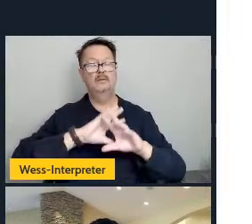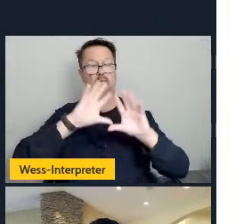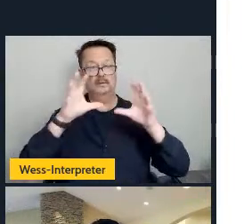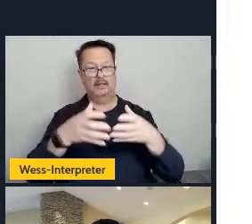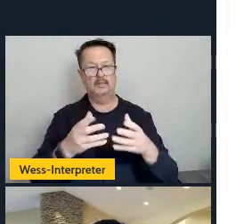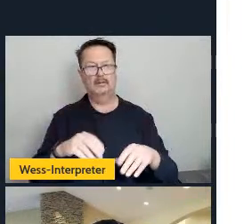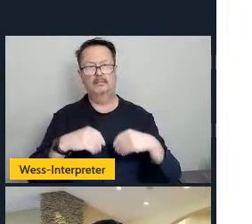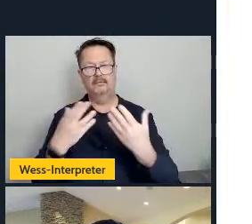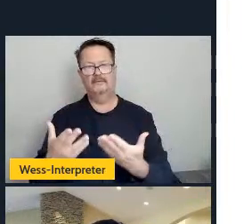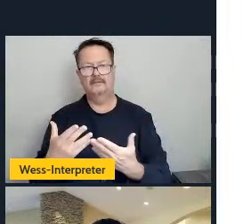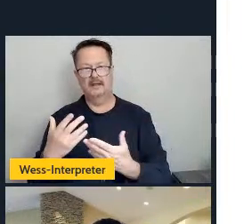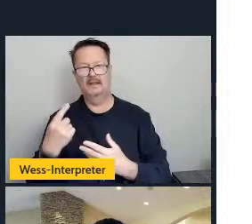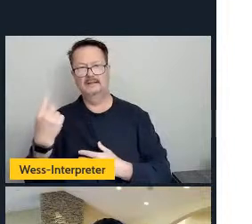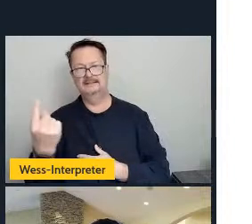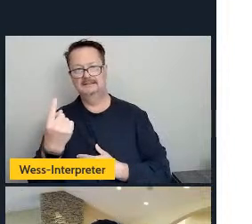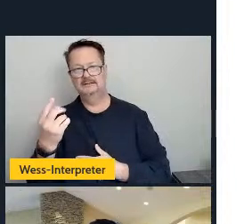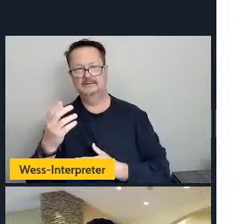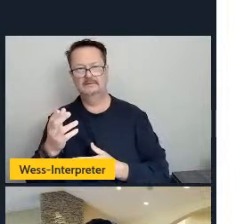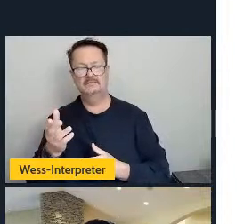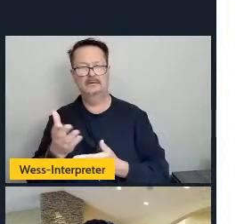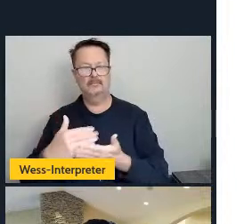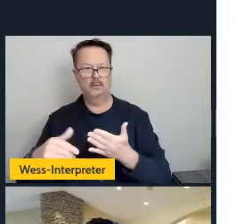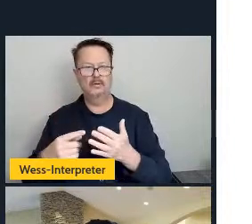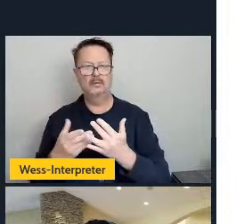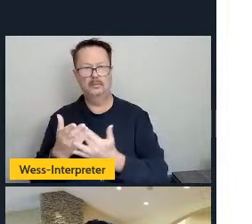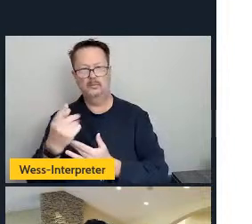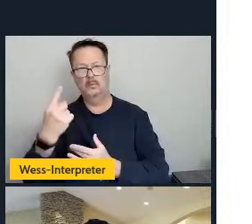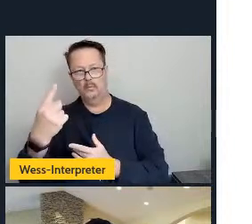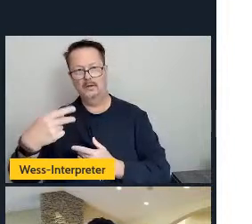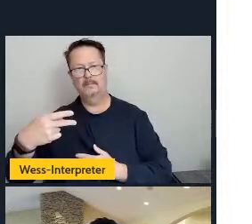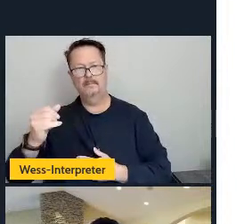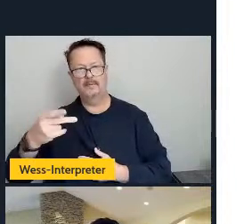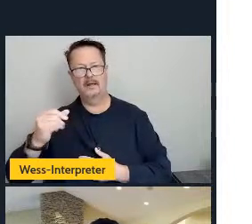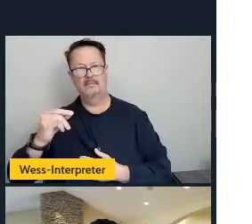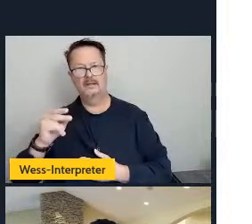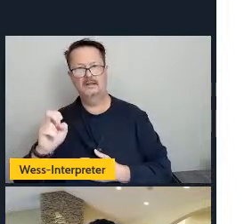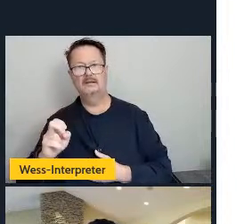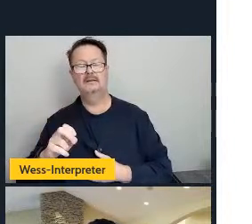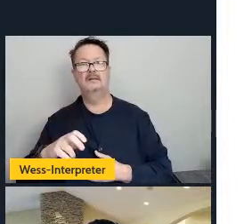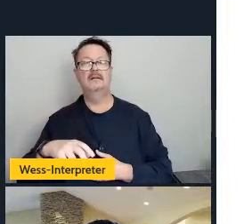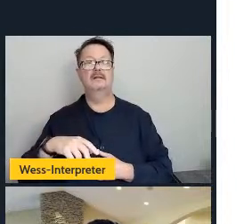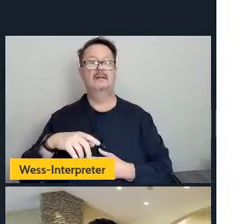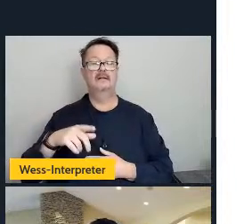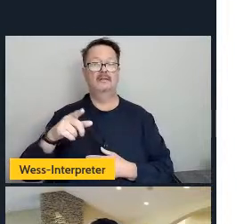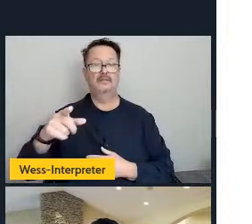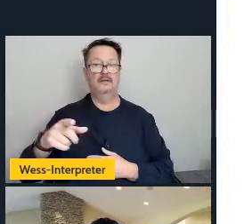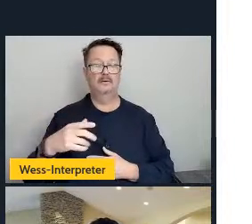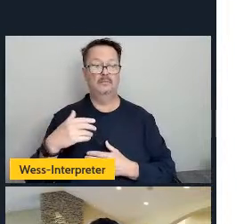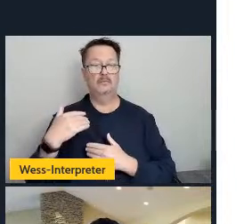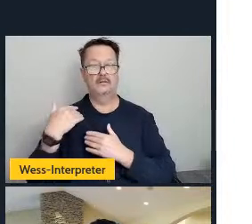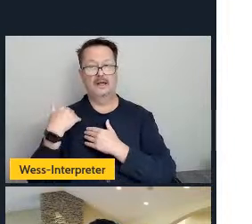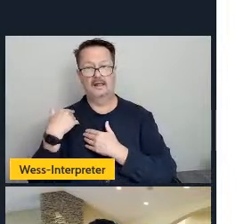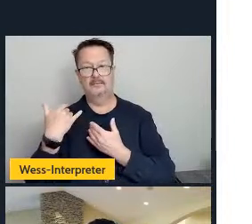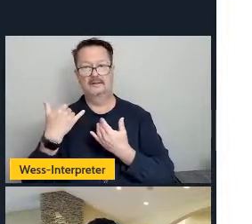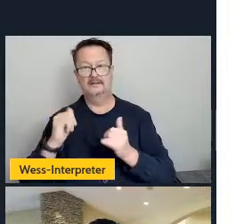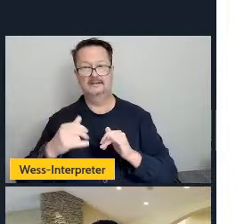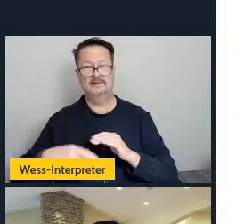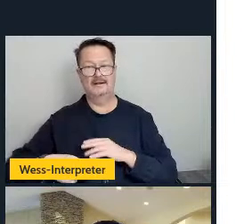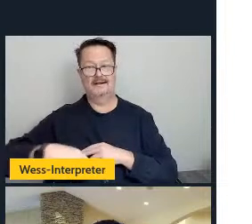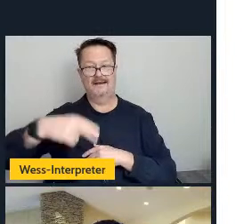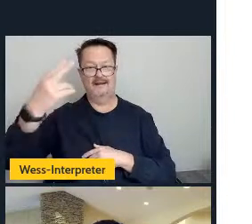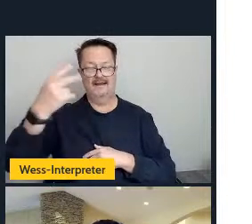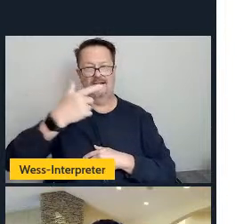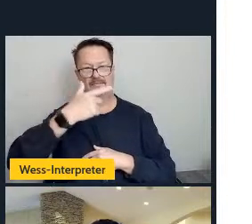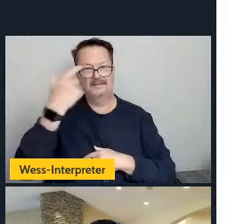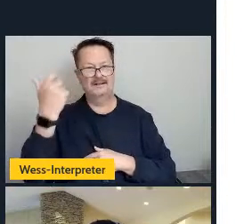through a single pipeline. Now here, the reliability is still high because my blast radius is still that of a single